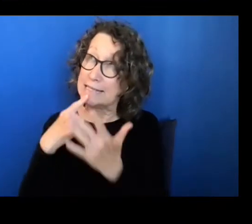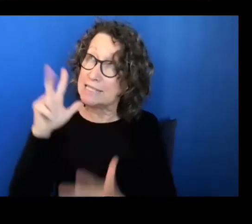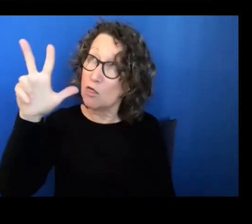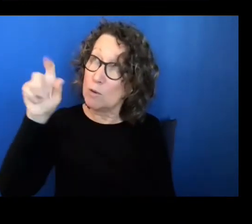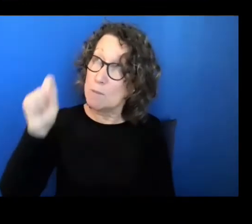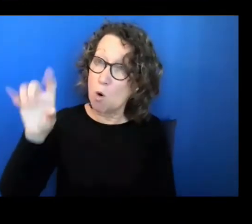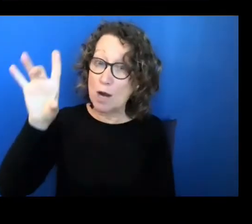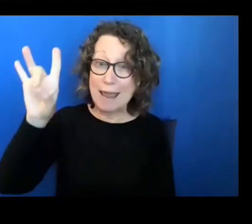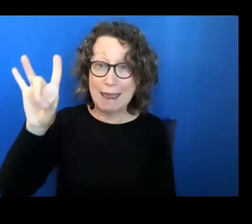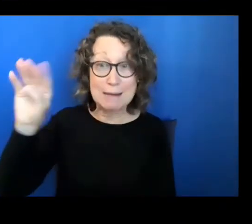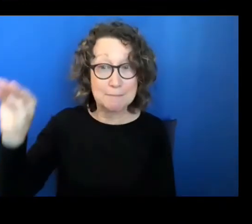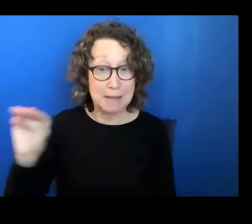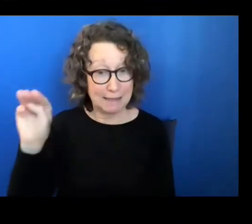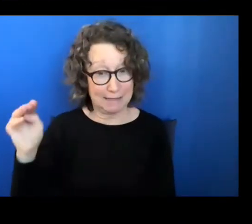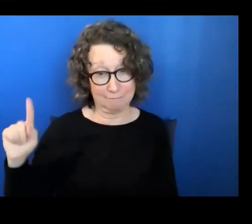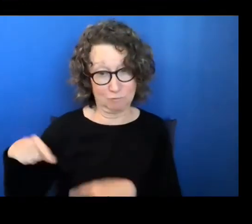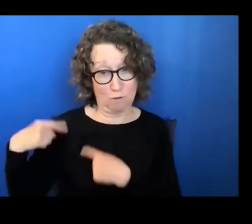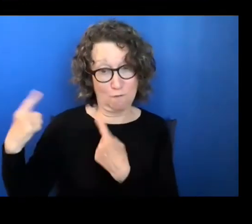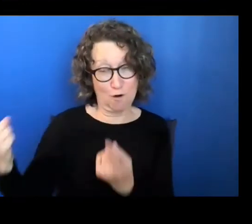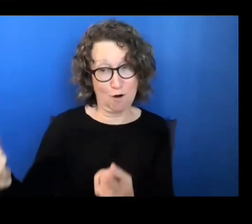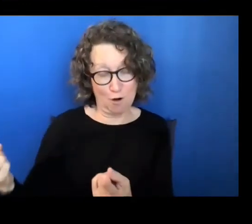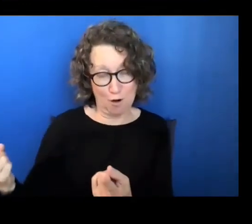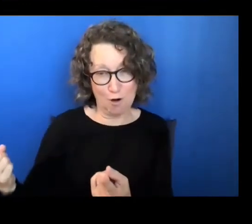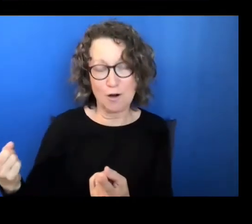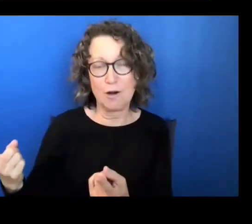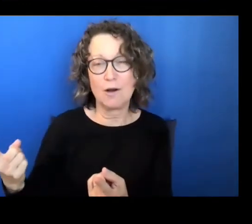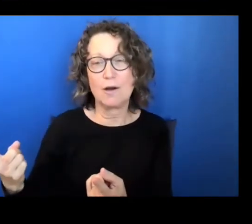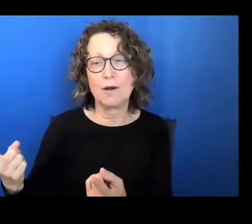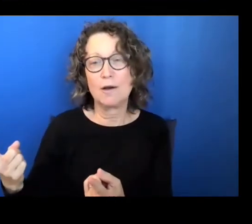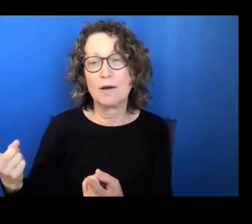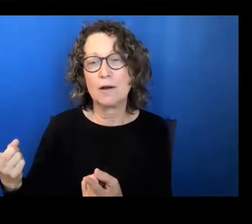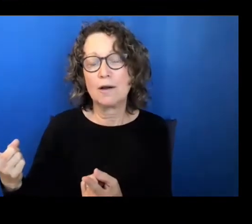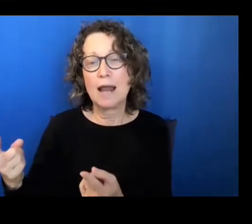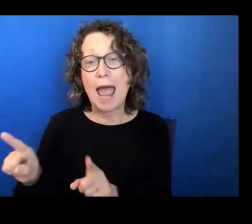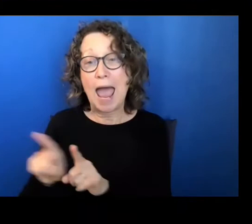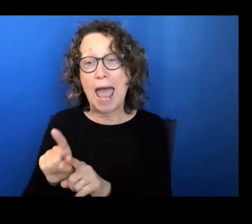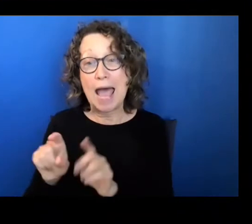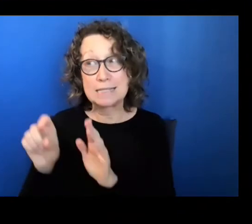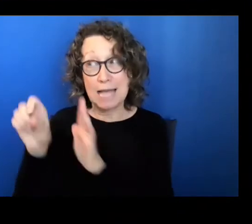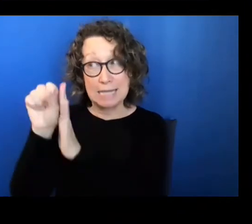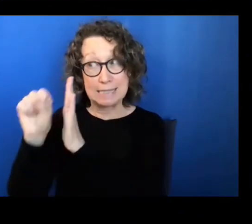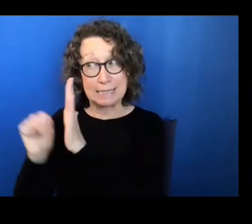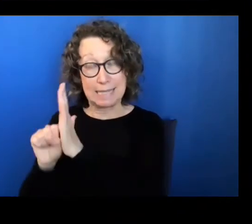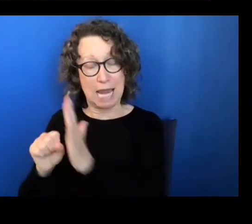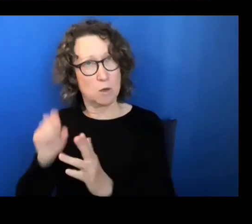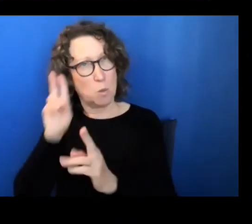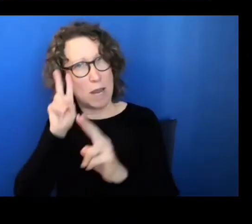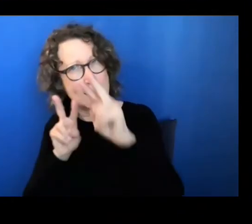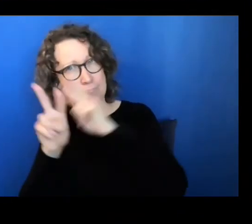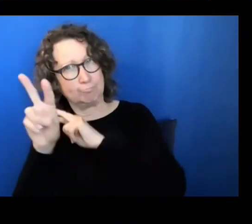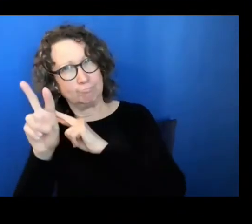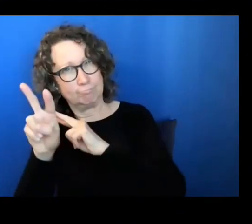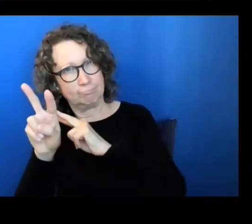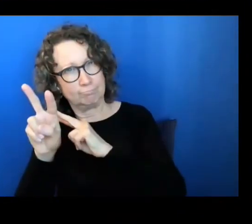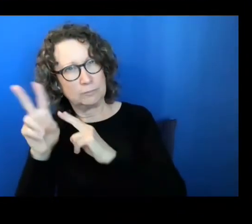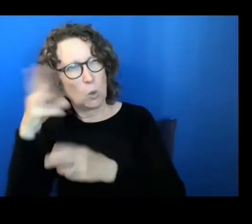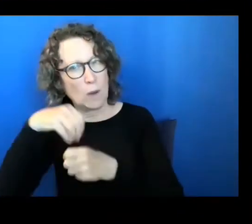3.8 million. We anticipate that as a state, we will reach that 4 million mark